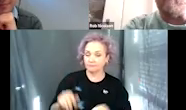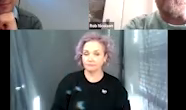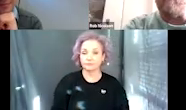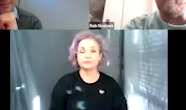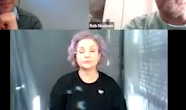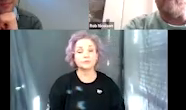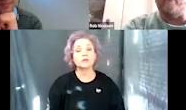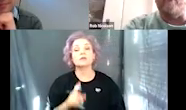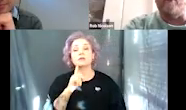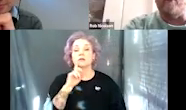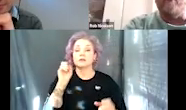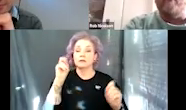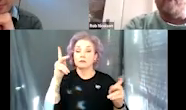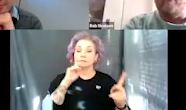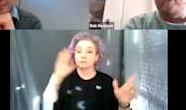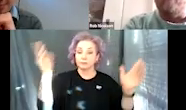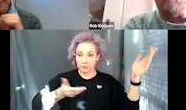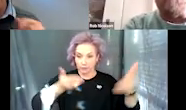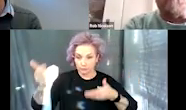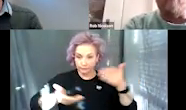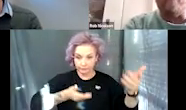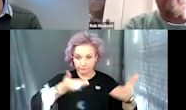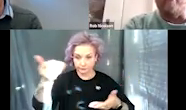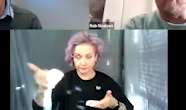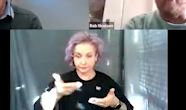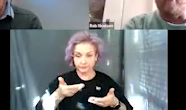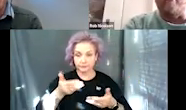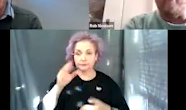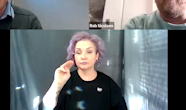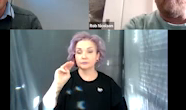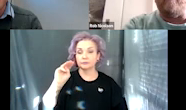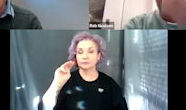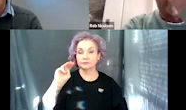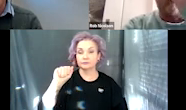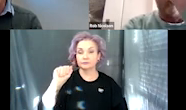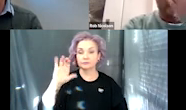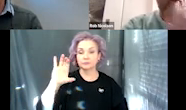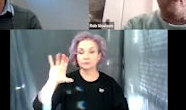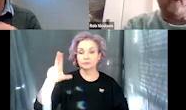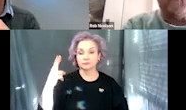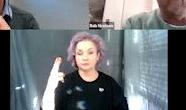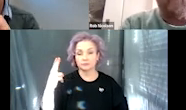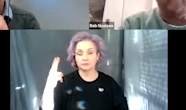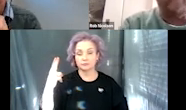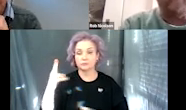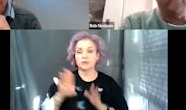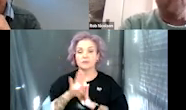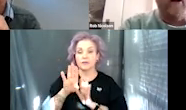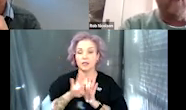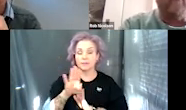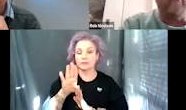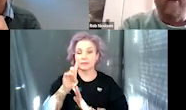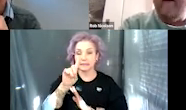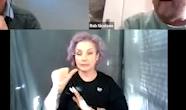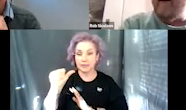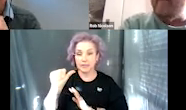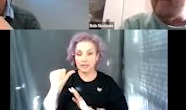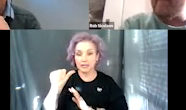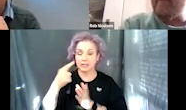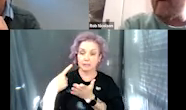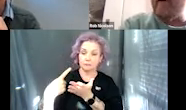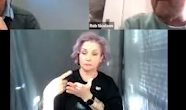All right, well, welcome everyone to the for March Developmental Disabilities Clinical and Research Rounds.